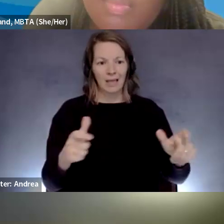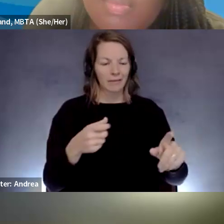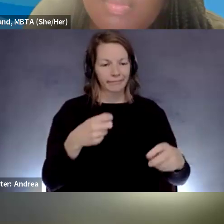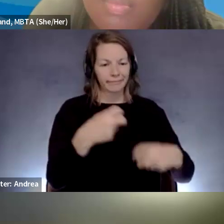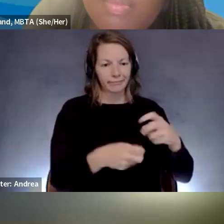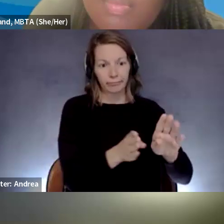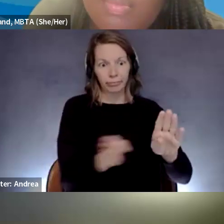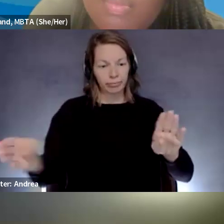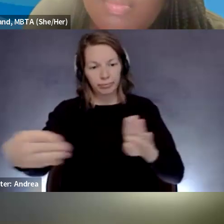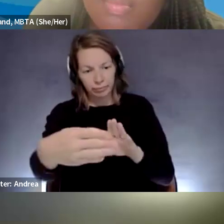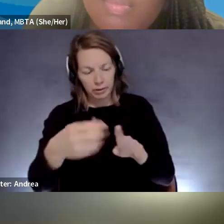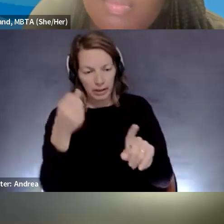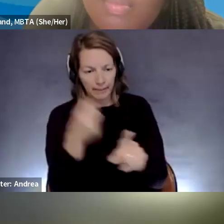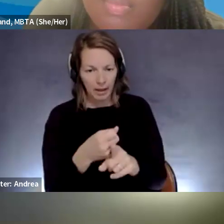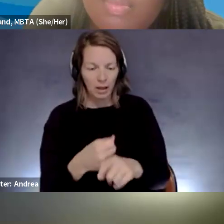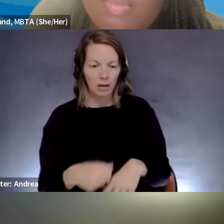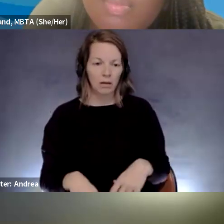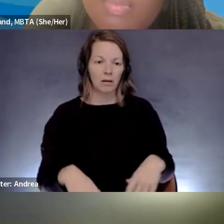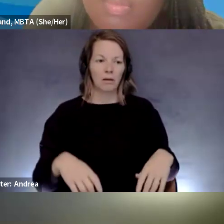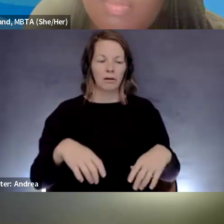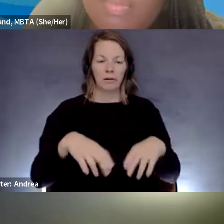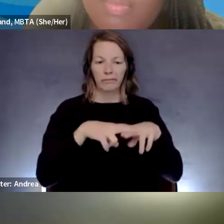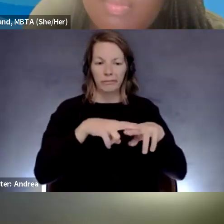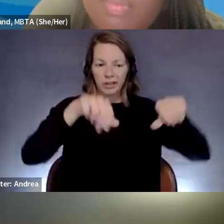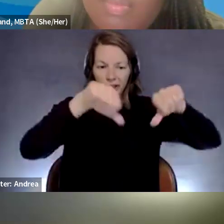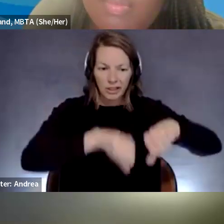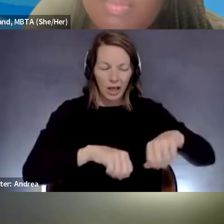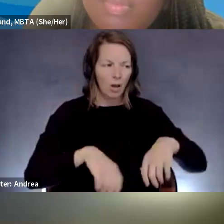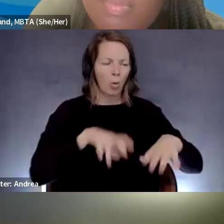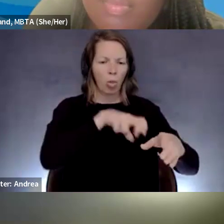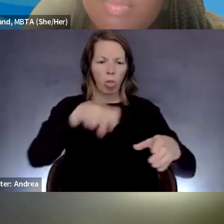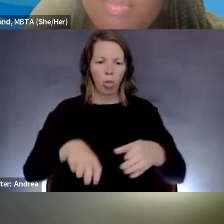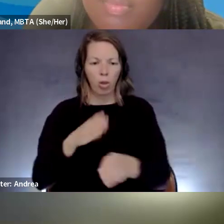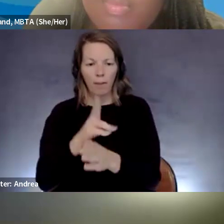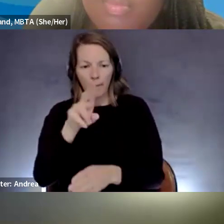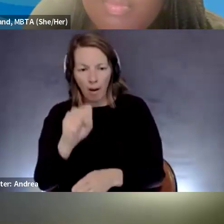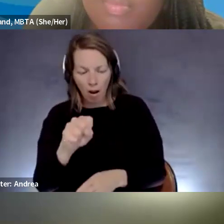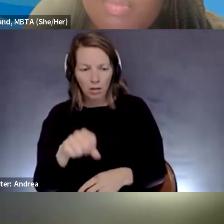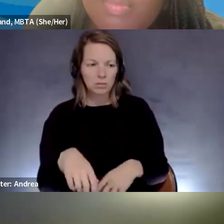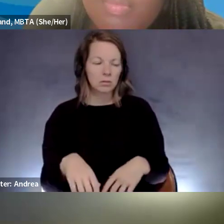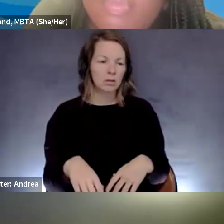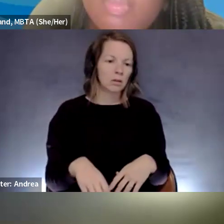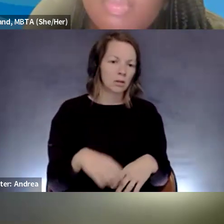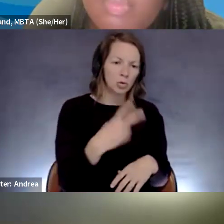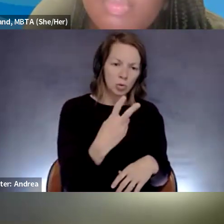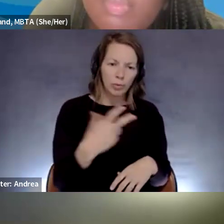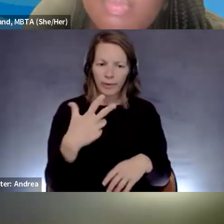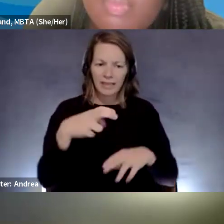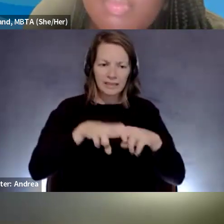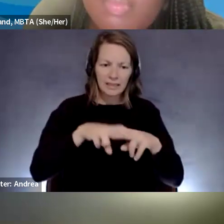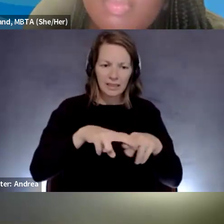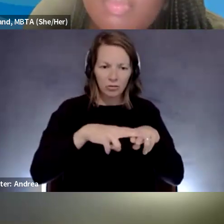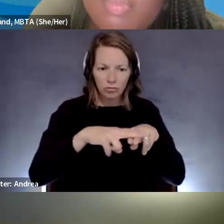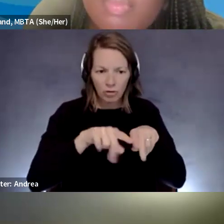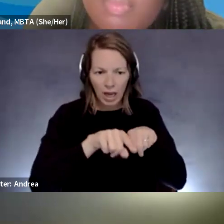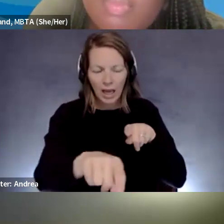get the bigger impacts, where we have shutdowns and busing and 2-3 seat rides and what have you. And we're trying to minimize that. So that went into a lot of the